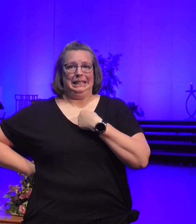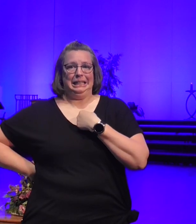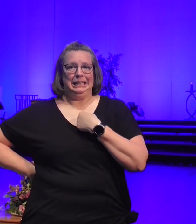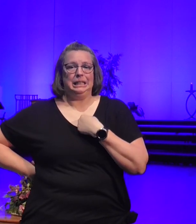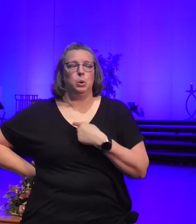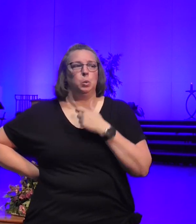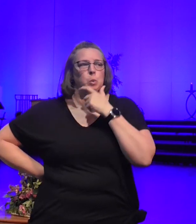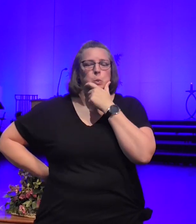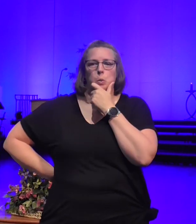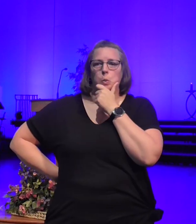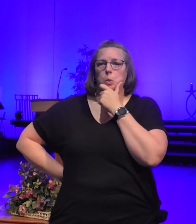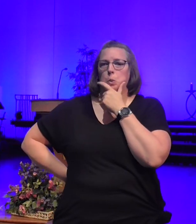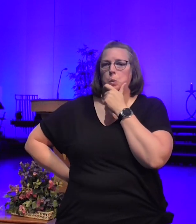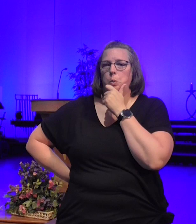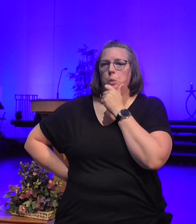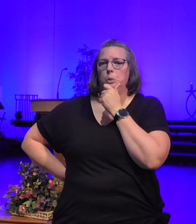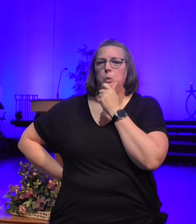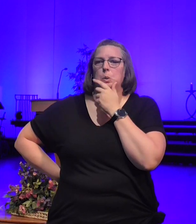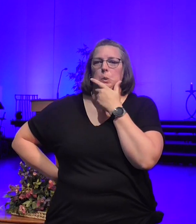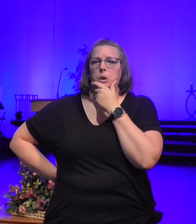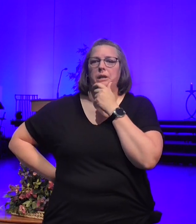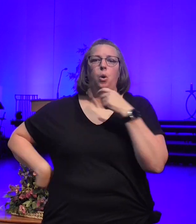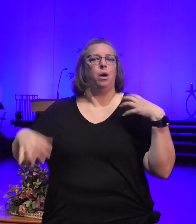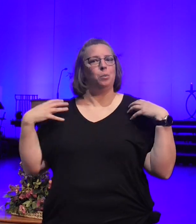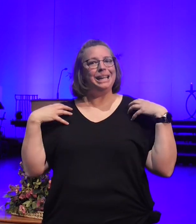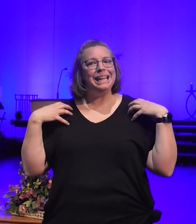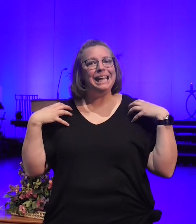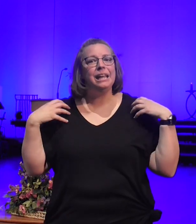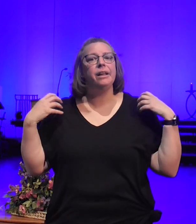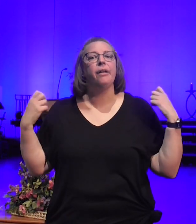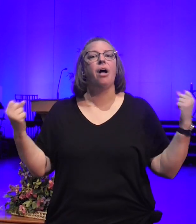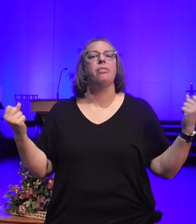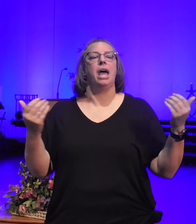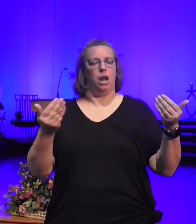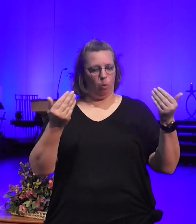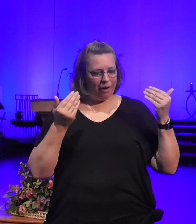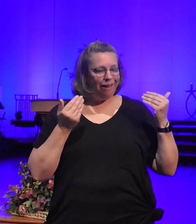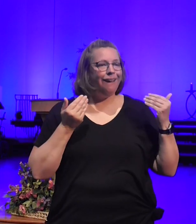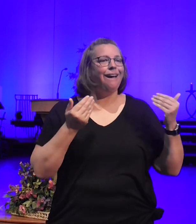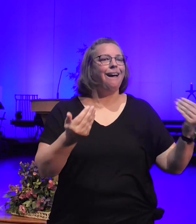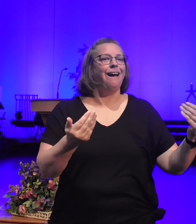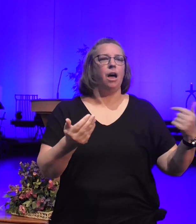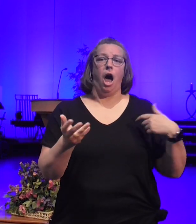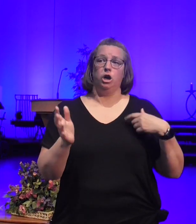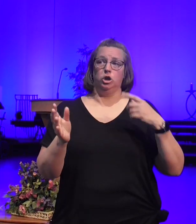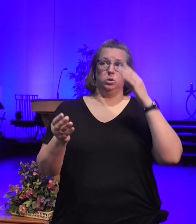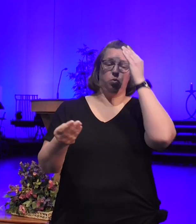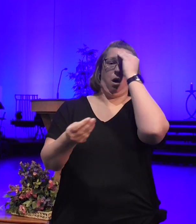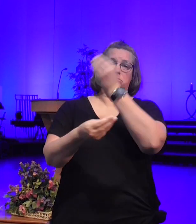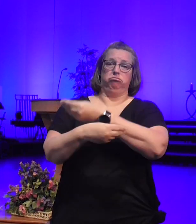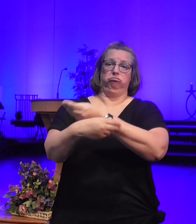we've healed a lot of that and we step forward, I just want to say full out, there are still